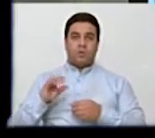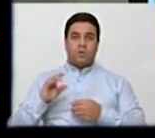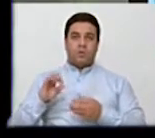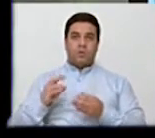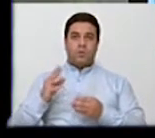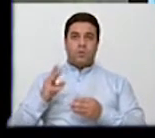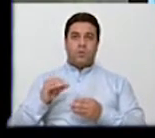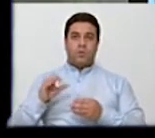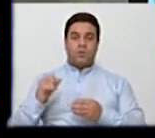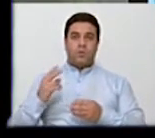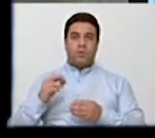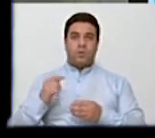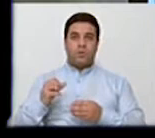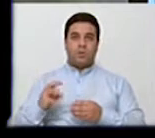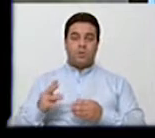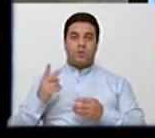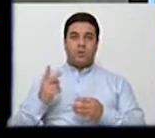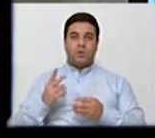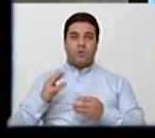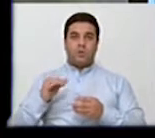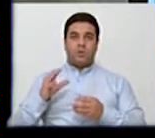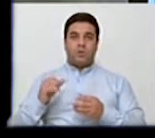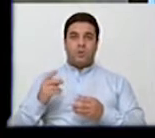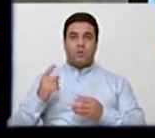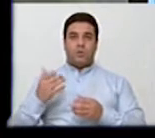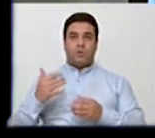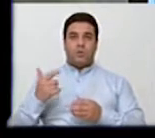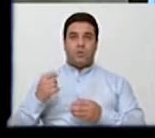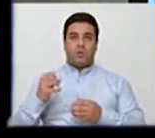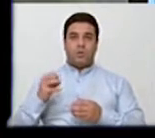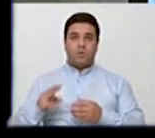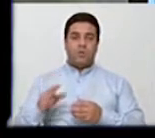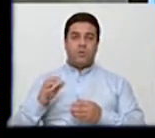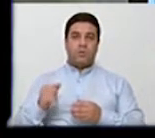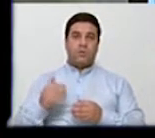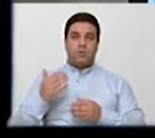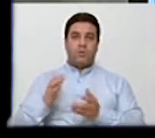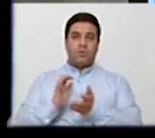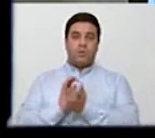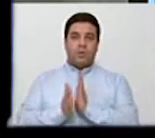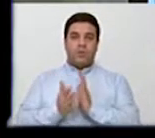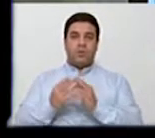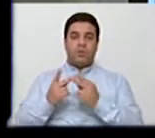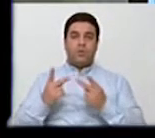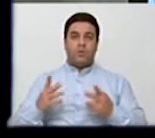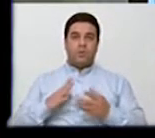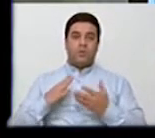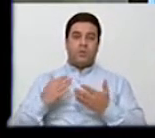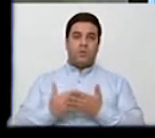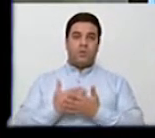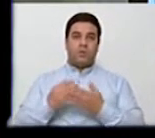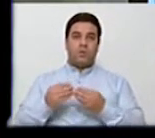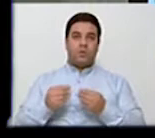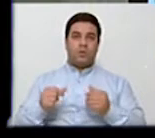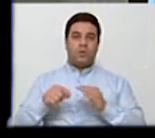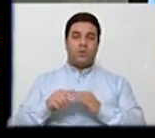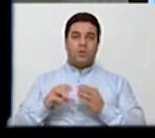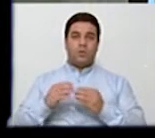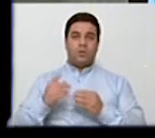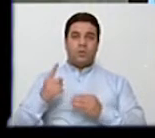massasi 200 gram, ikkinchi eritmaning massasi 150 gram hamda uning zichligi hosil bo'lgan yangi eritmaning zichligi